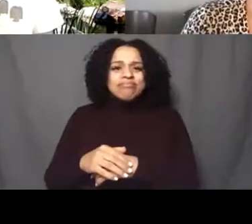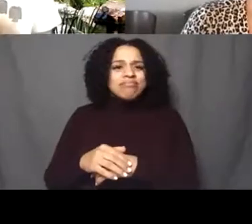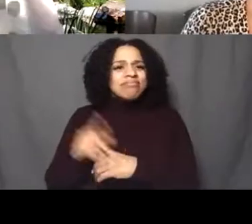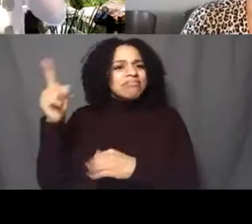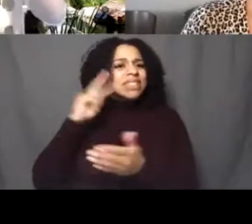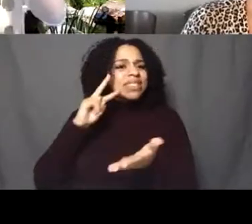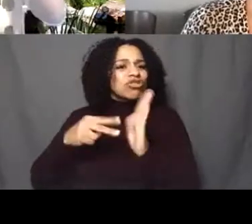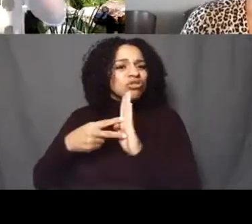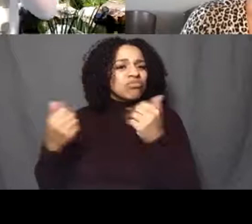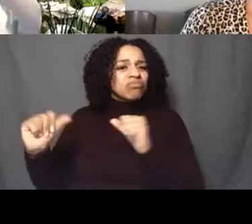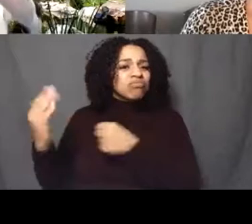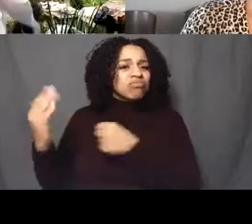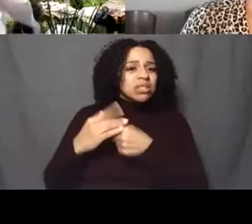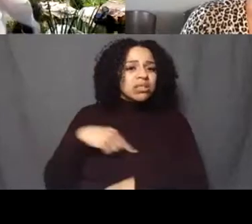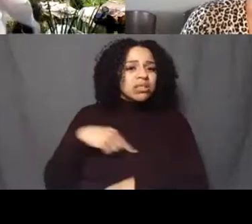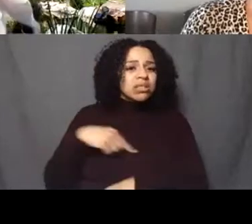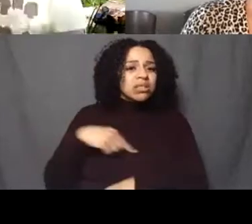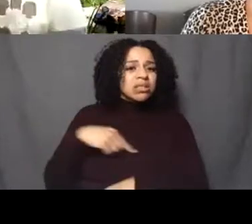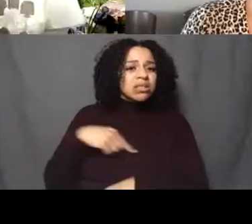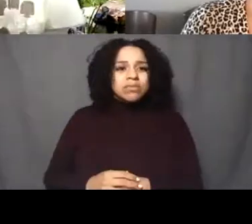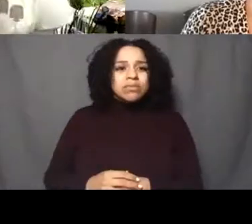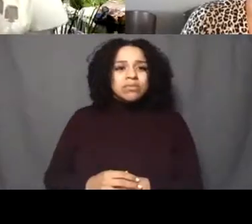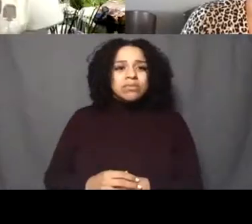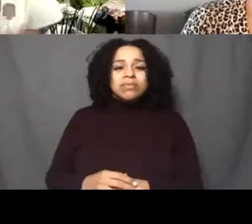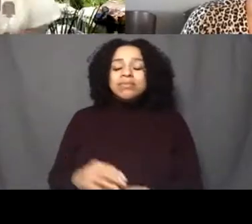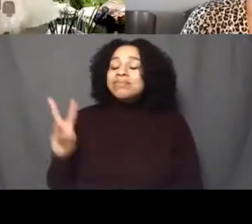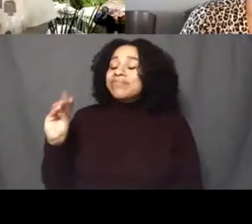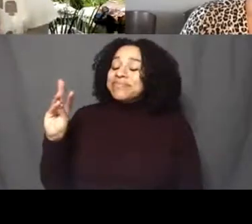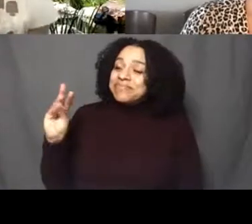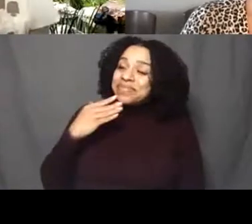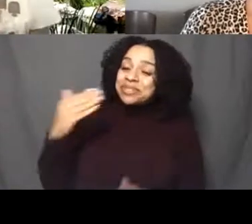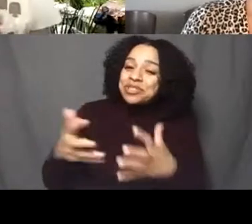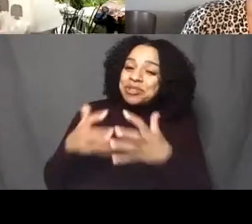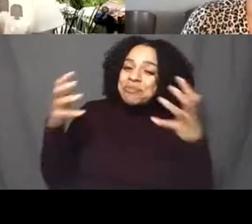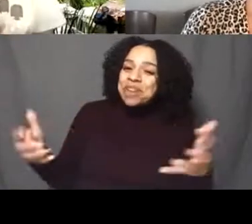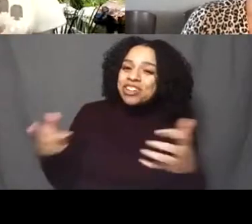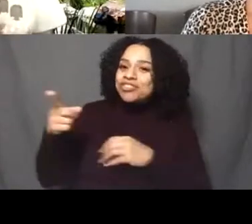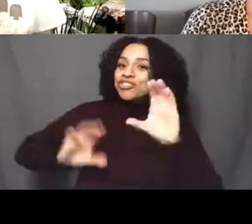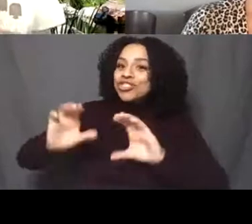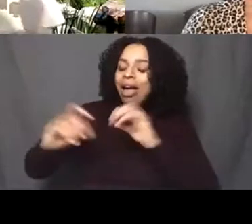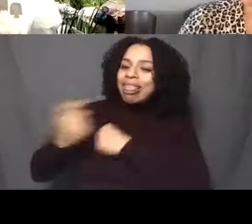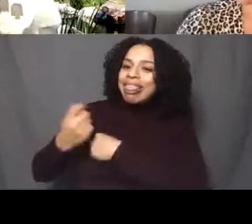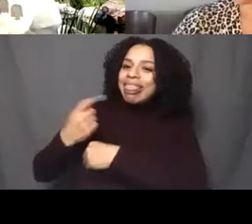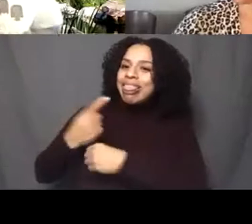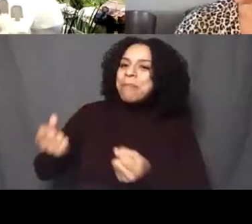Wow, thank you so much. There's a lot of questions in the chat, so I'm gonna ask a couple of those